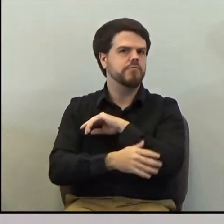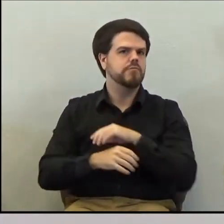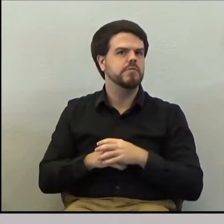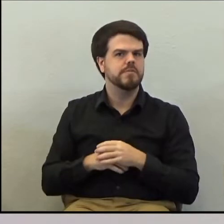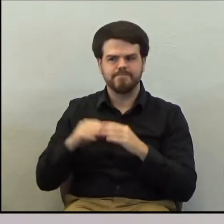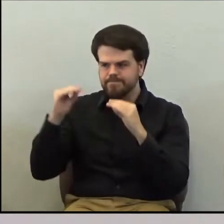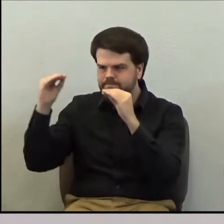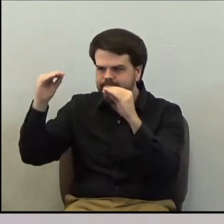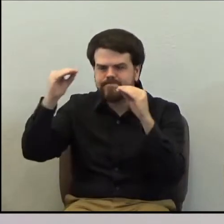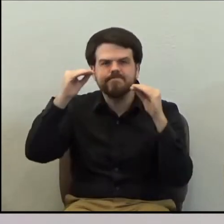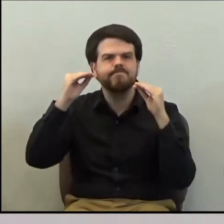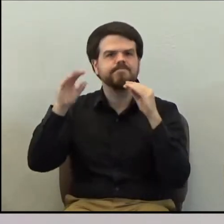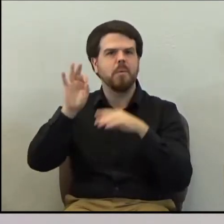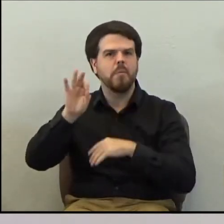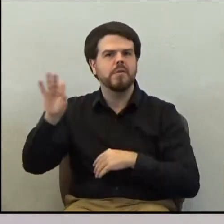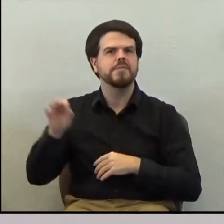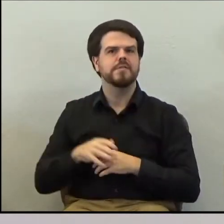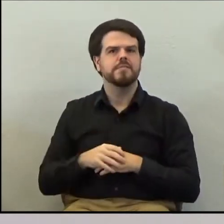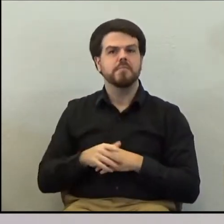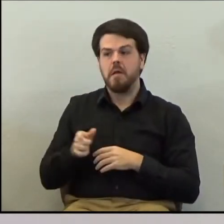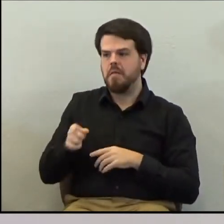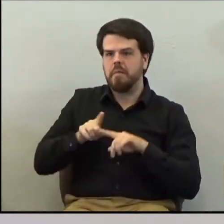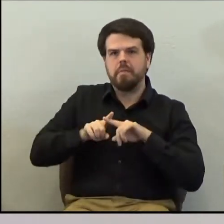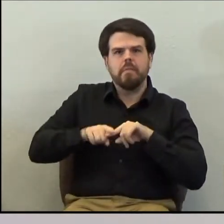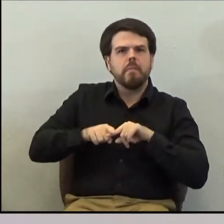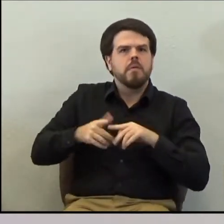they taught from the Old Testament. That's all they had.